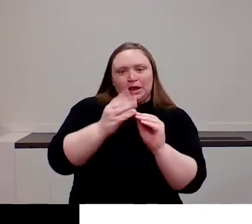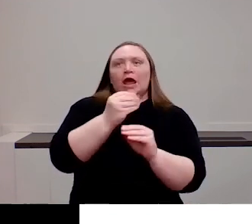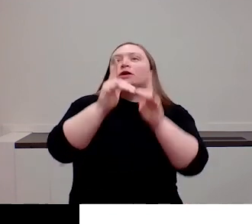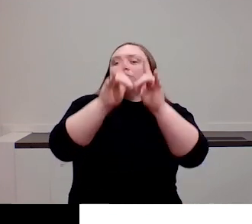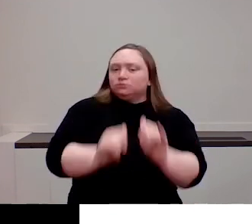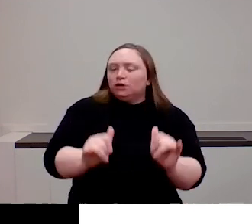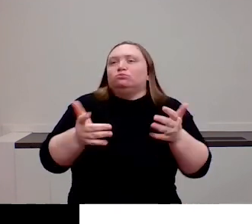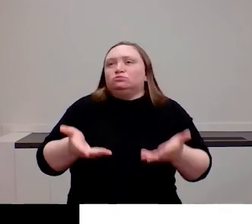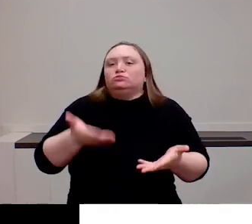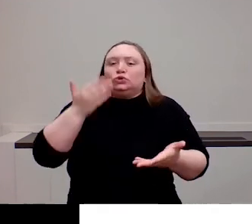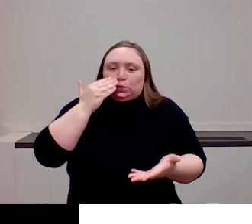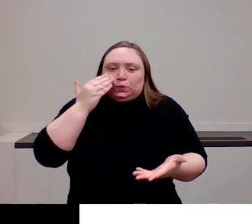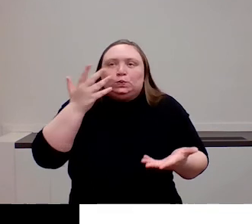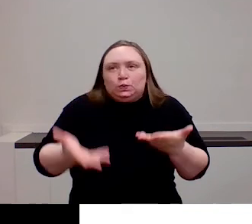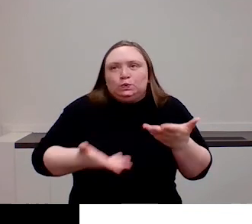at the same time,